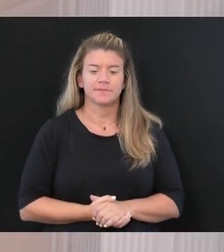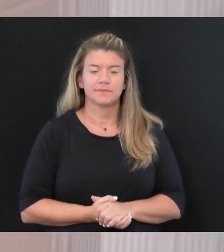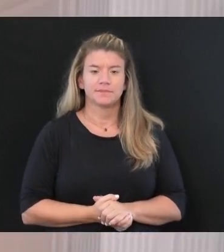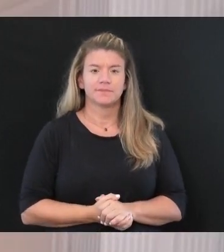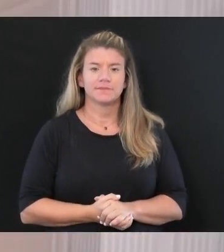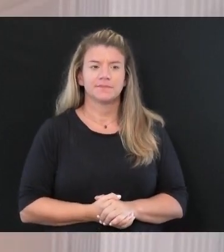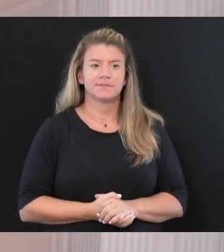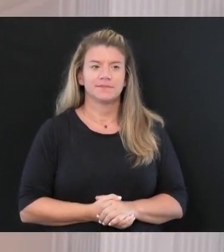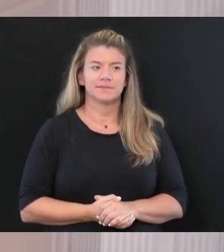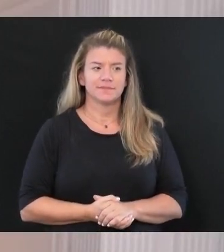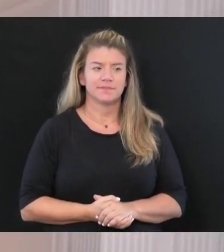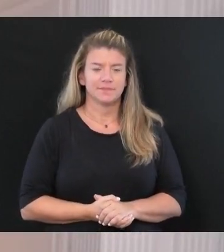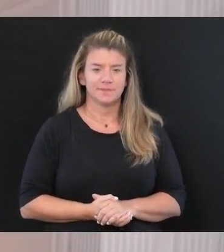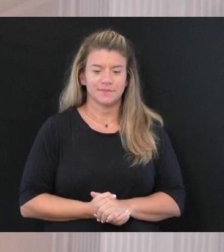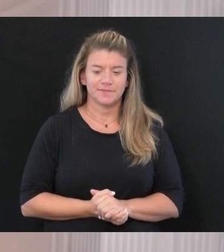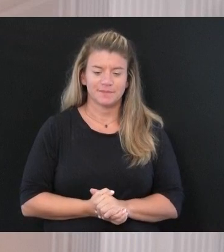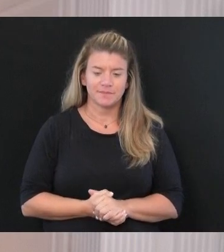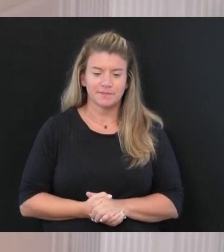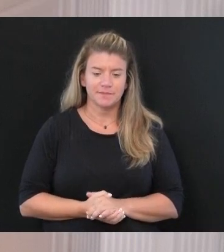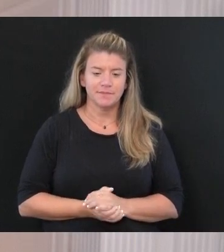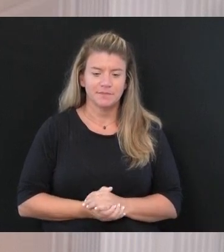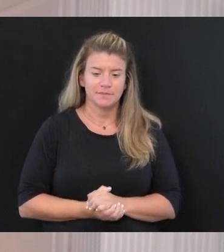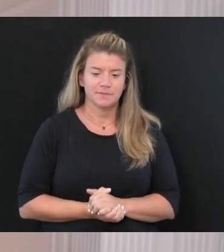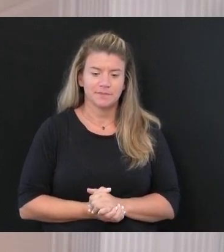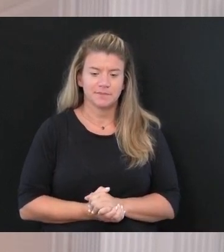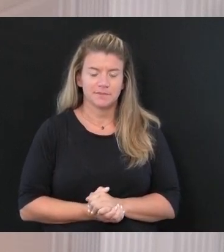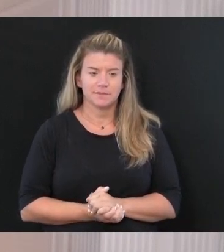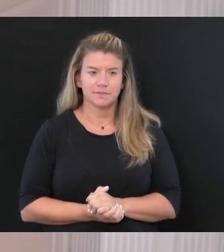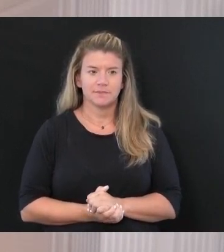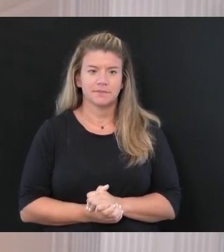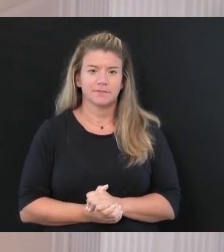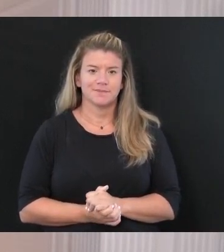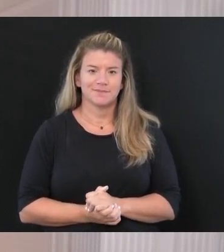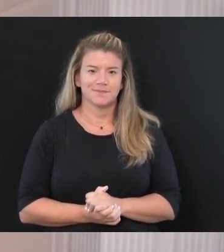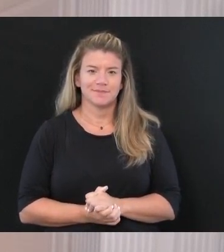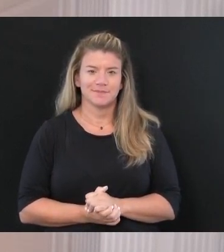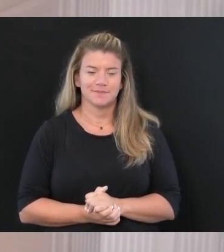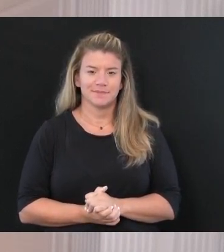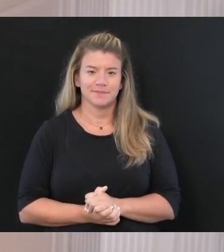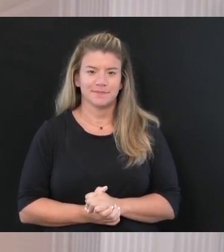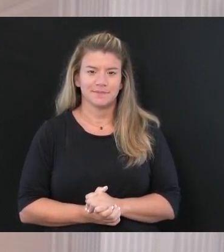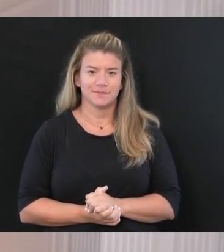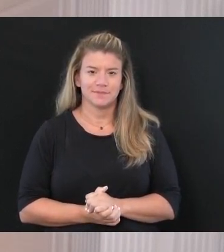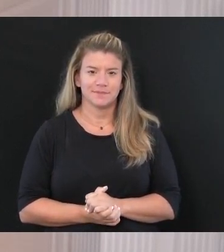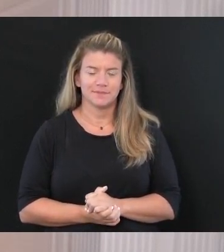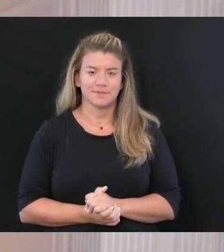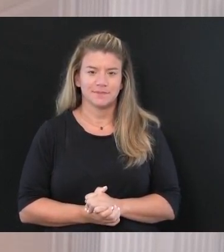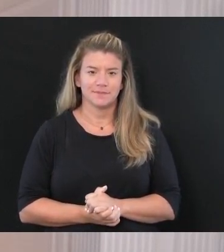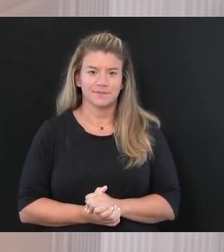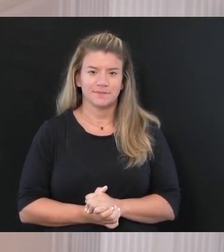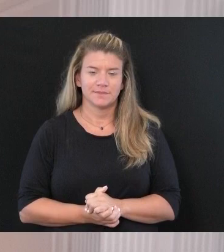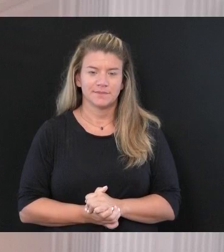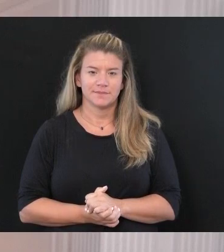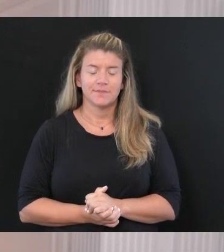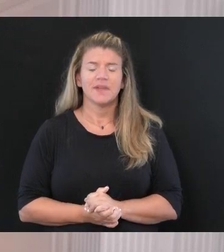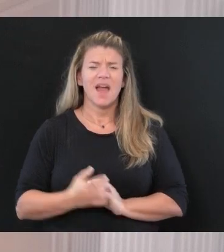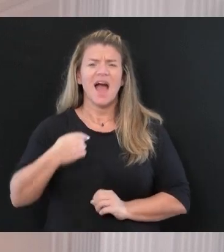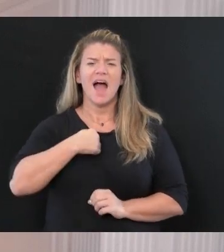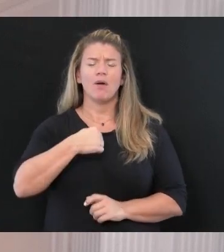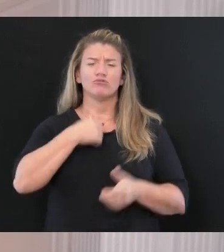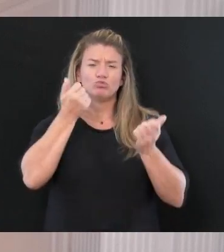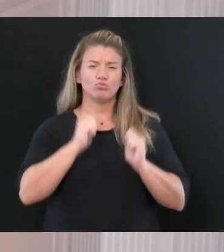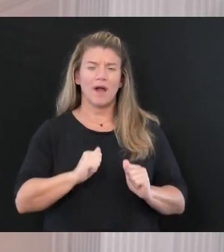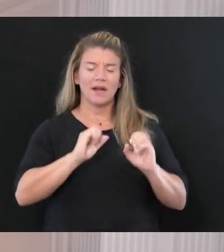Let me try to make a stab at that, and then I'll pass to anyone that wants to talk about it.